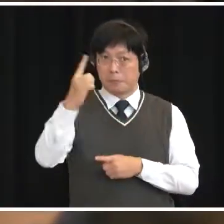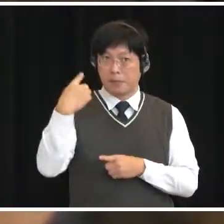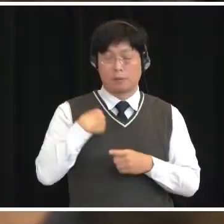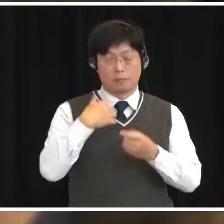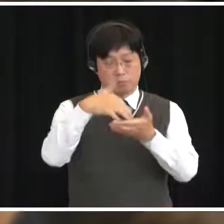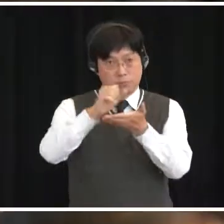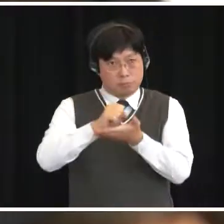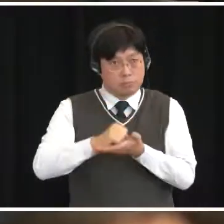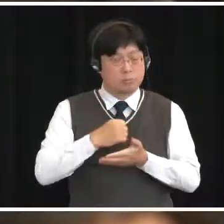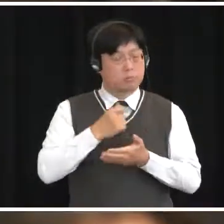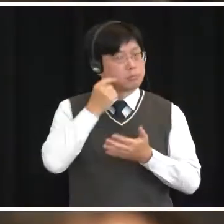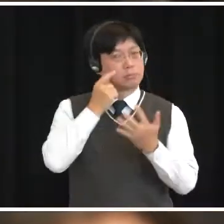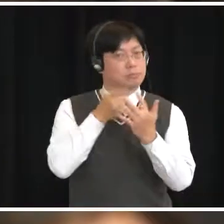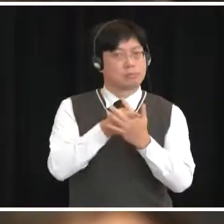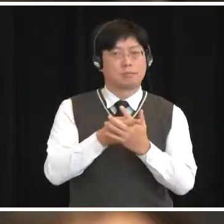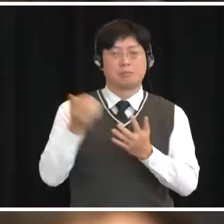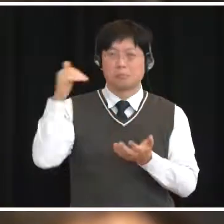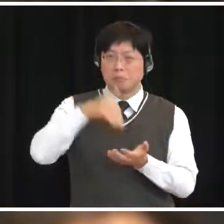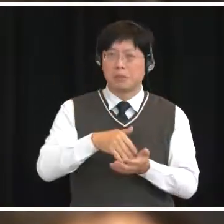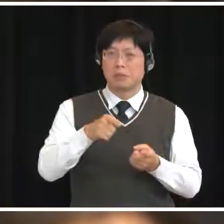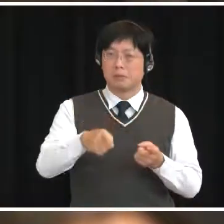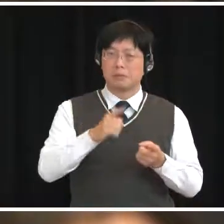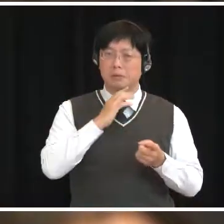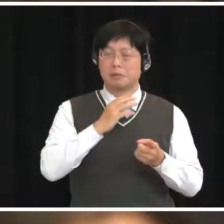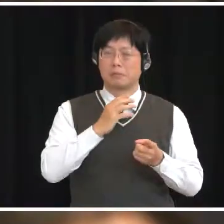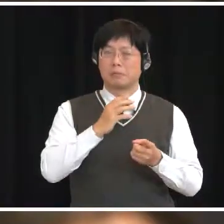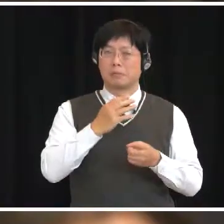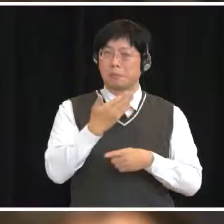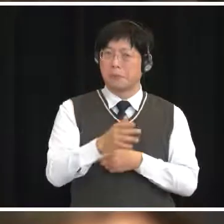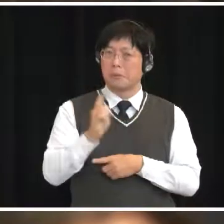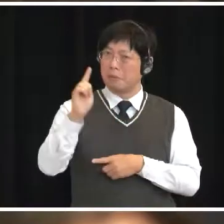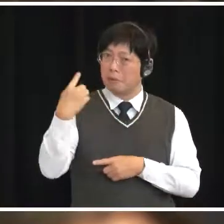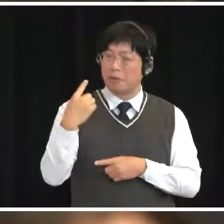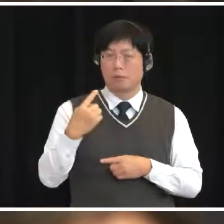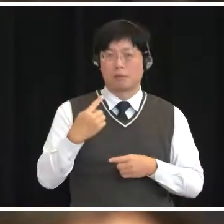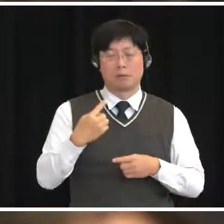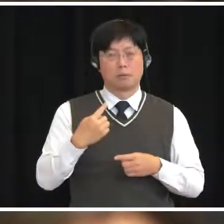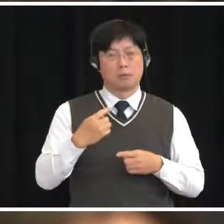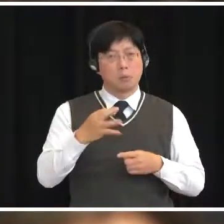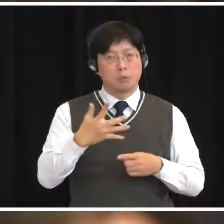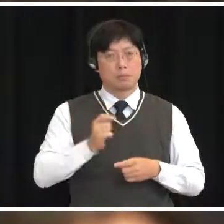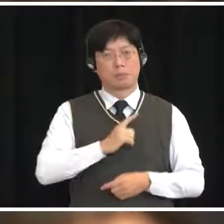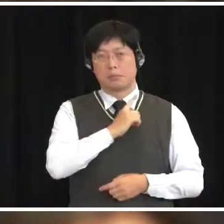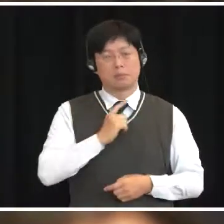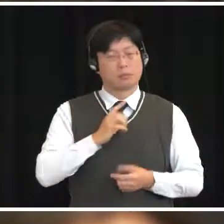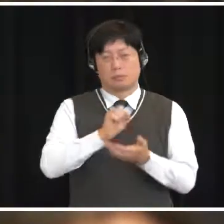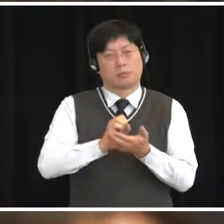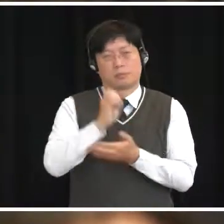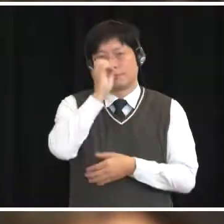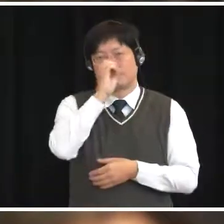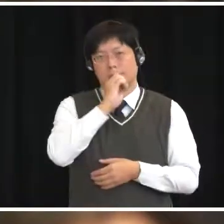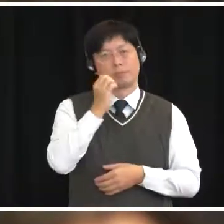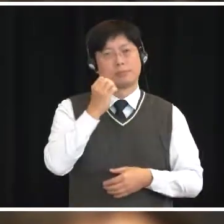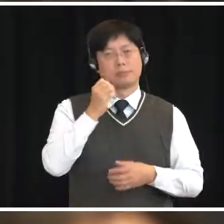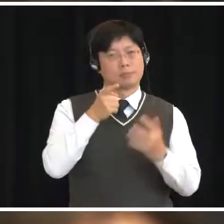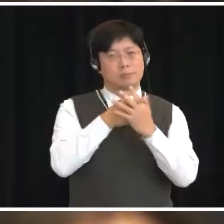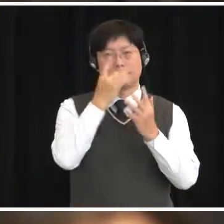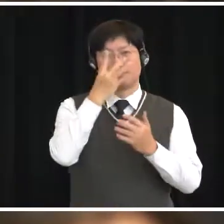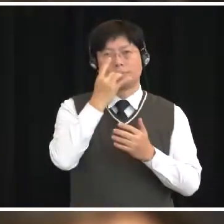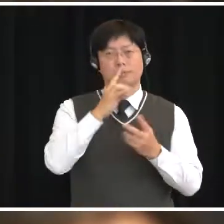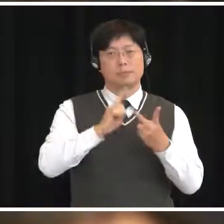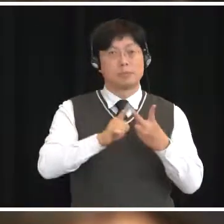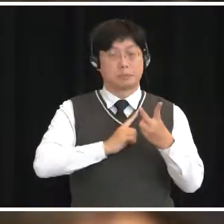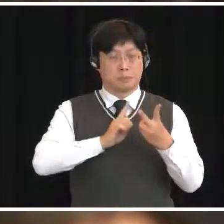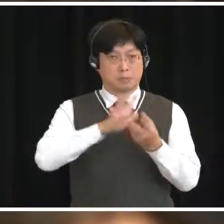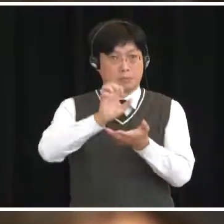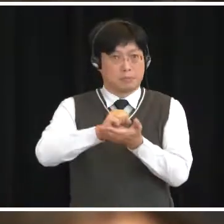In the statistics on the cause of death, there's no way we can tell why they committed suicide.